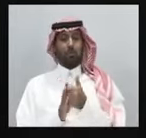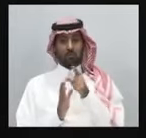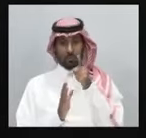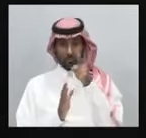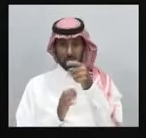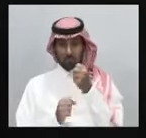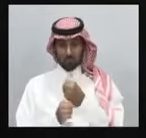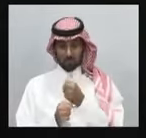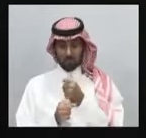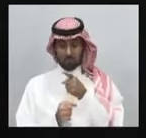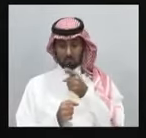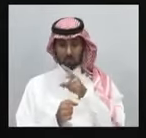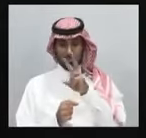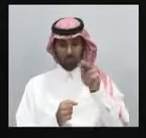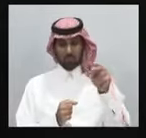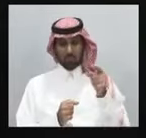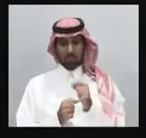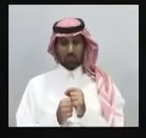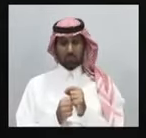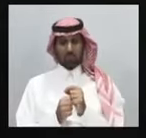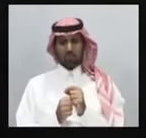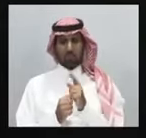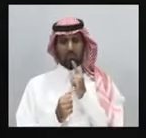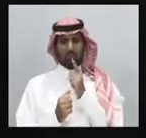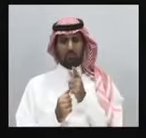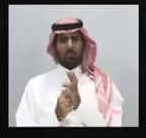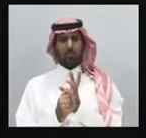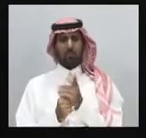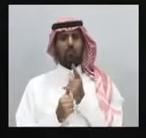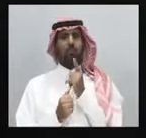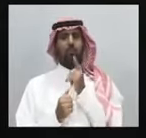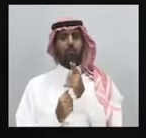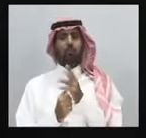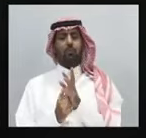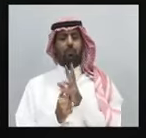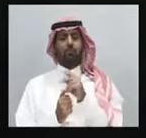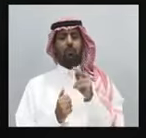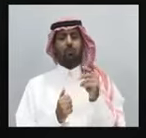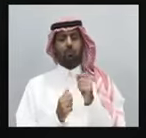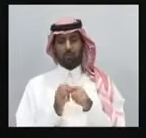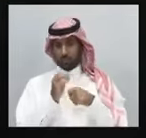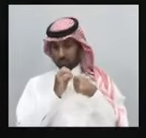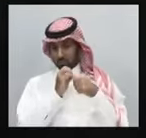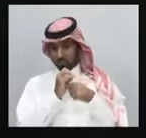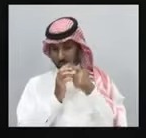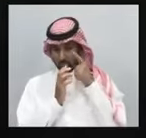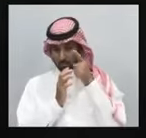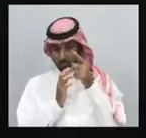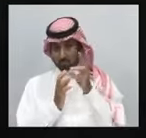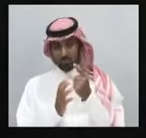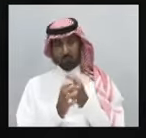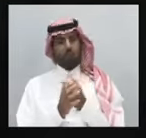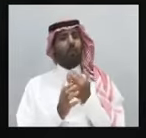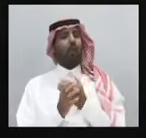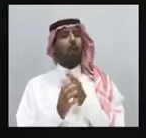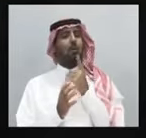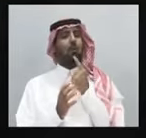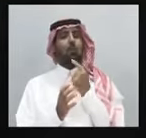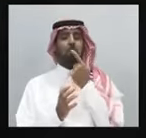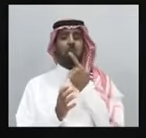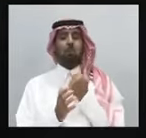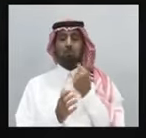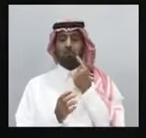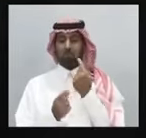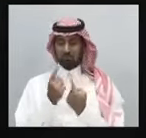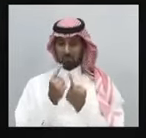going to apply for? You would say, I would like to apply for a media intern because I like to meet new